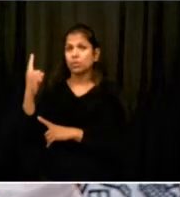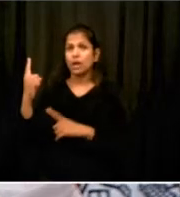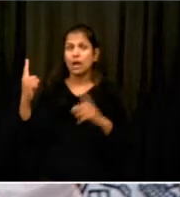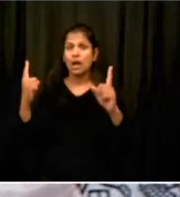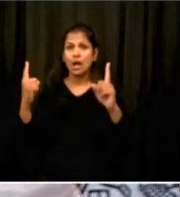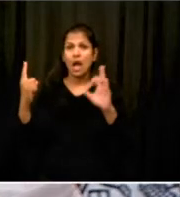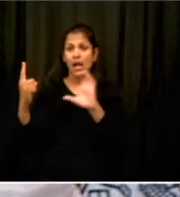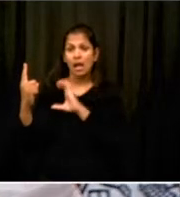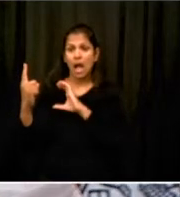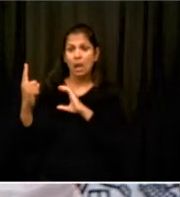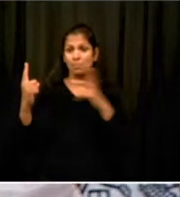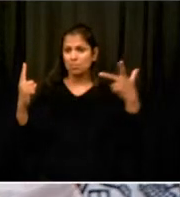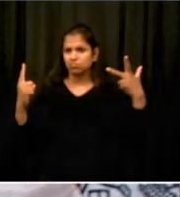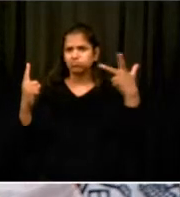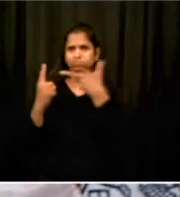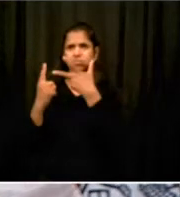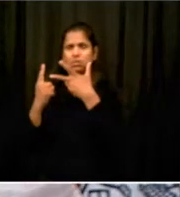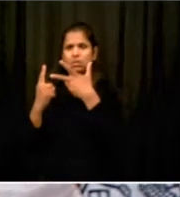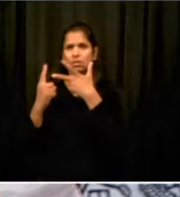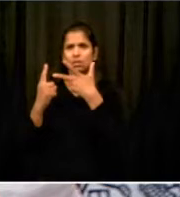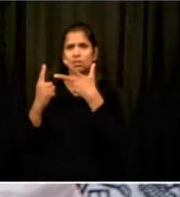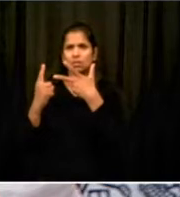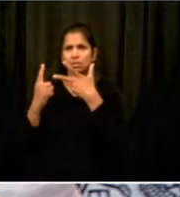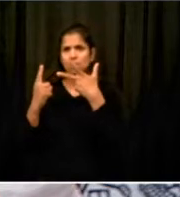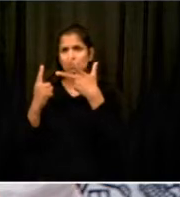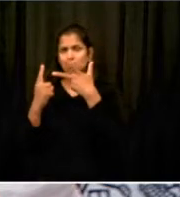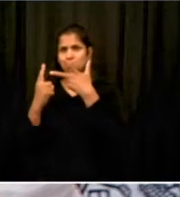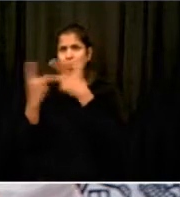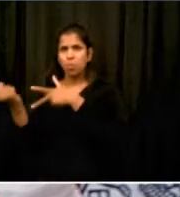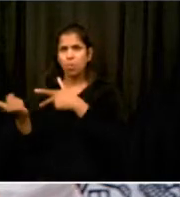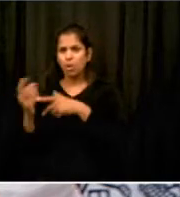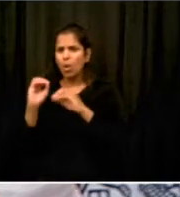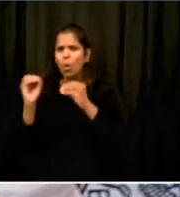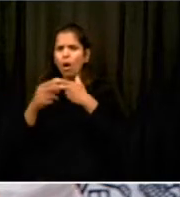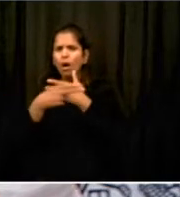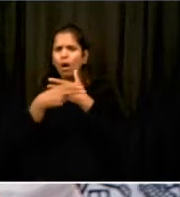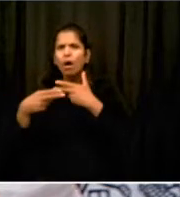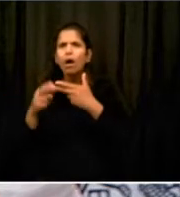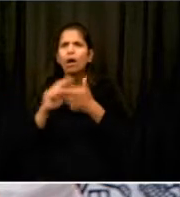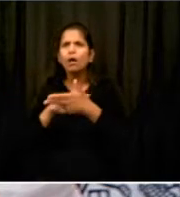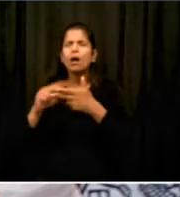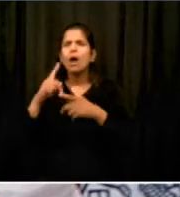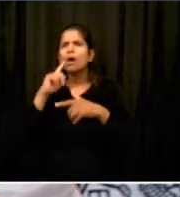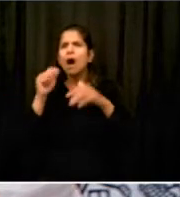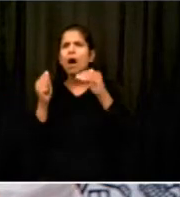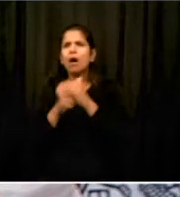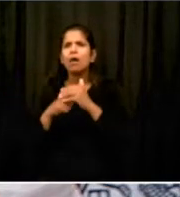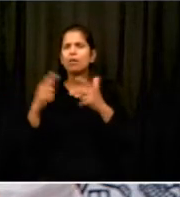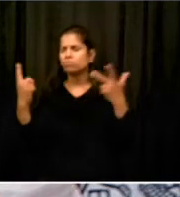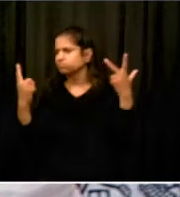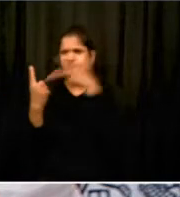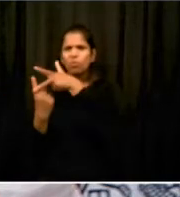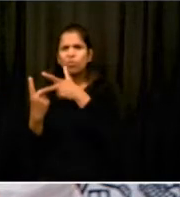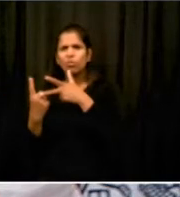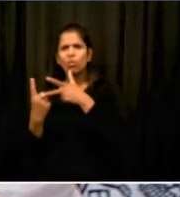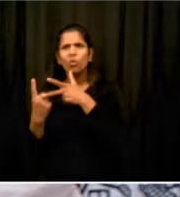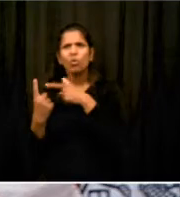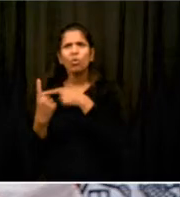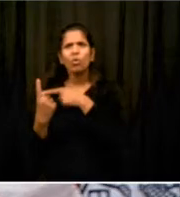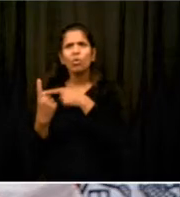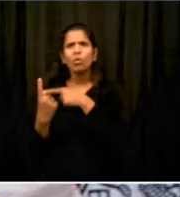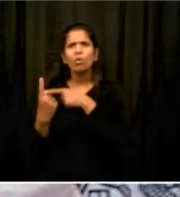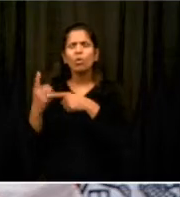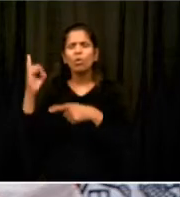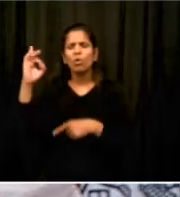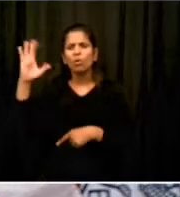allowed, I guess, in the NYPD rule book? And if you could start from there. And if it is, should that be changed?